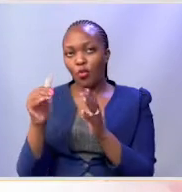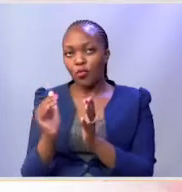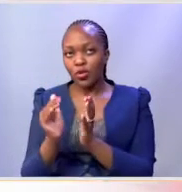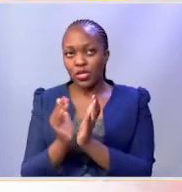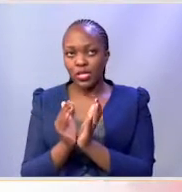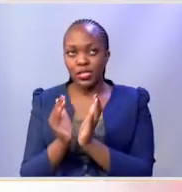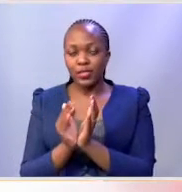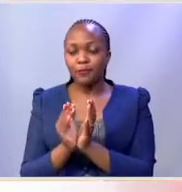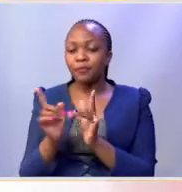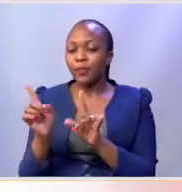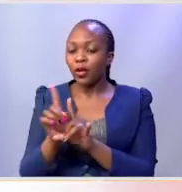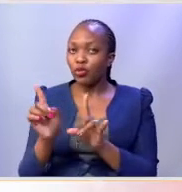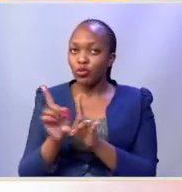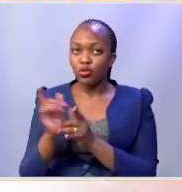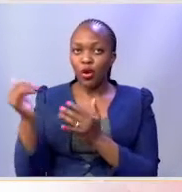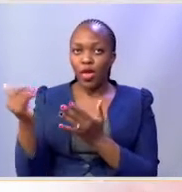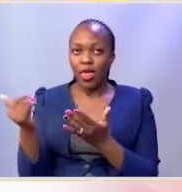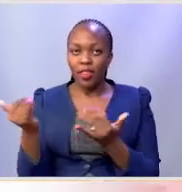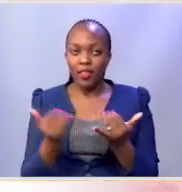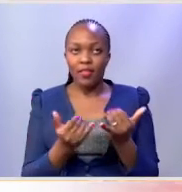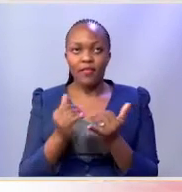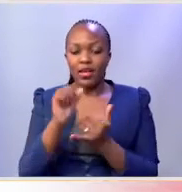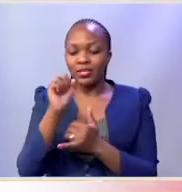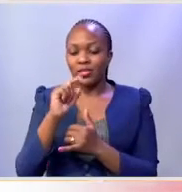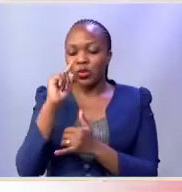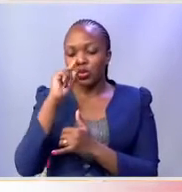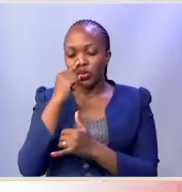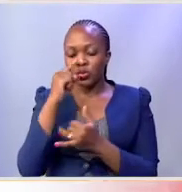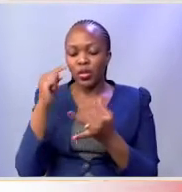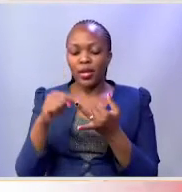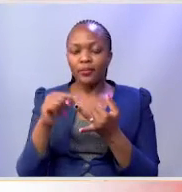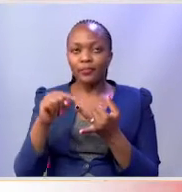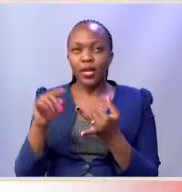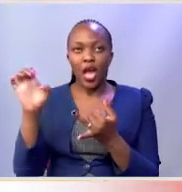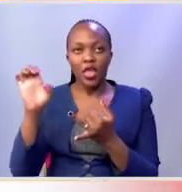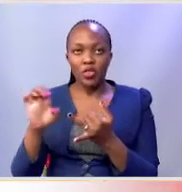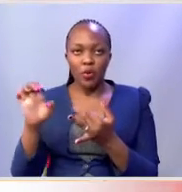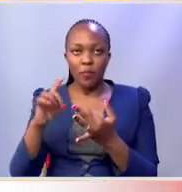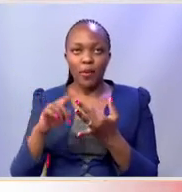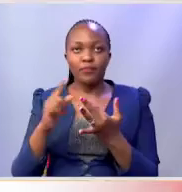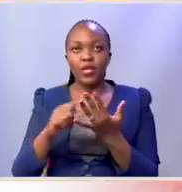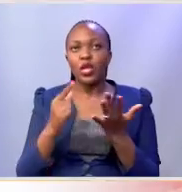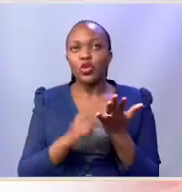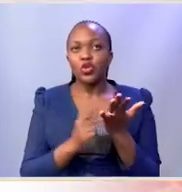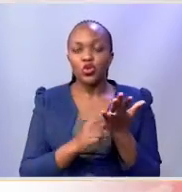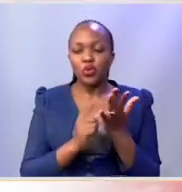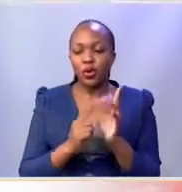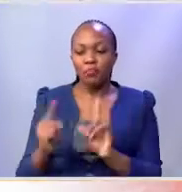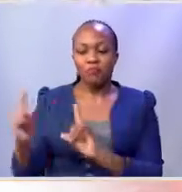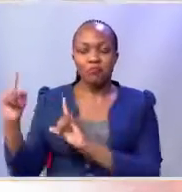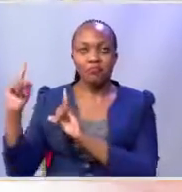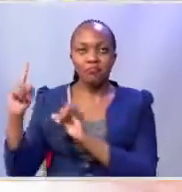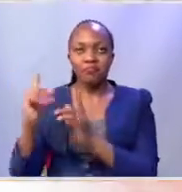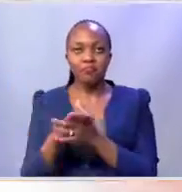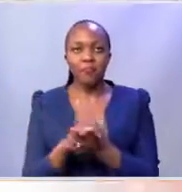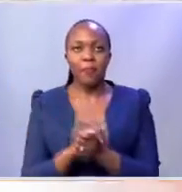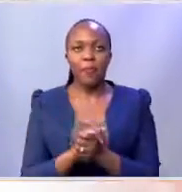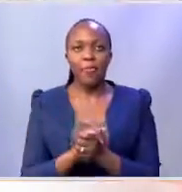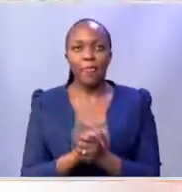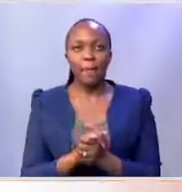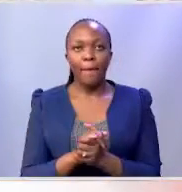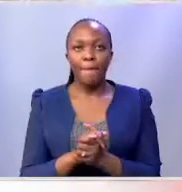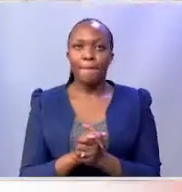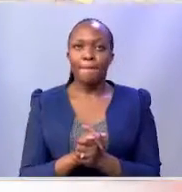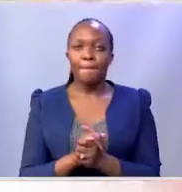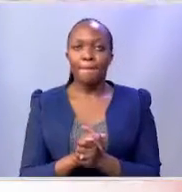of South Sudan, Koramojong of Uganda, and Dasnak of Ethiopia. Vincent Karoki has more.